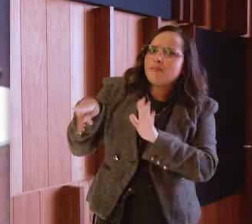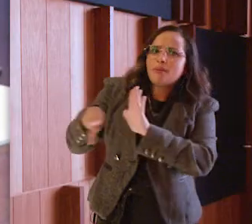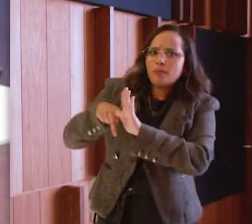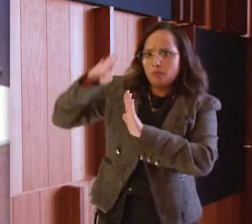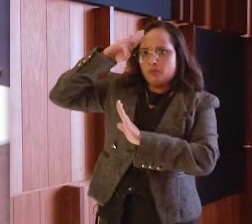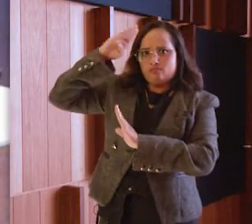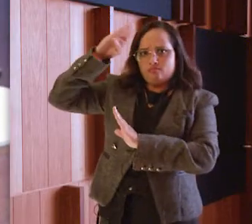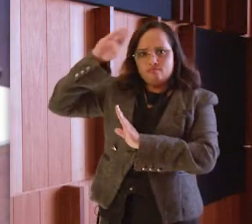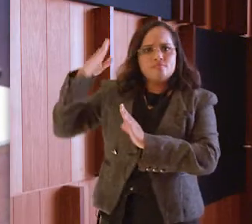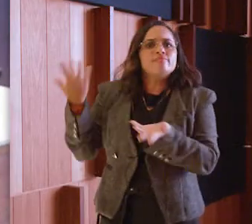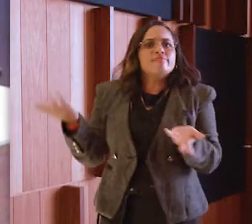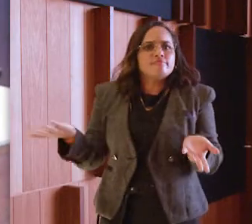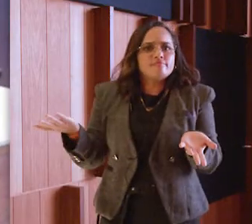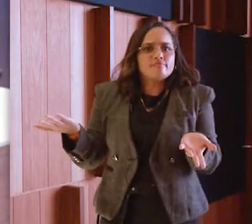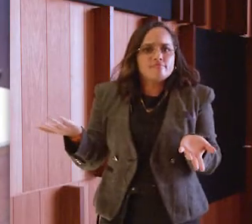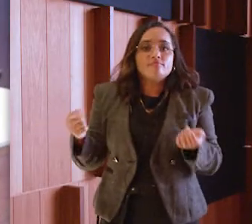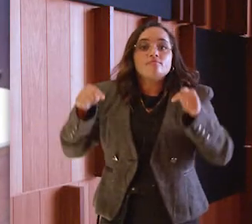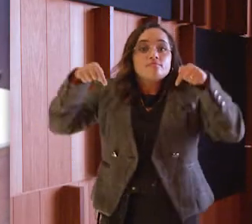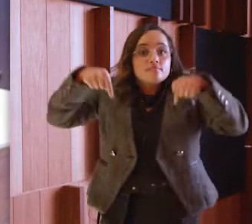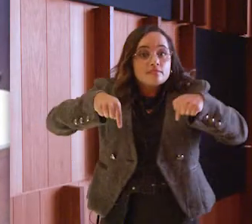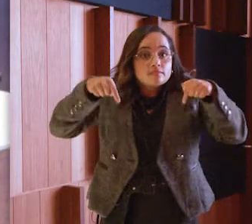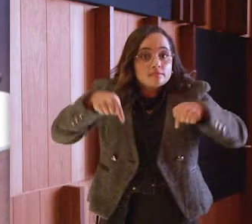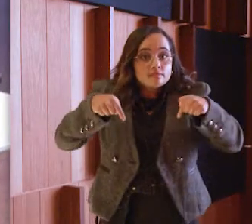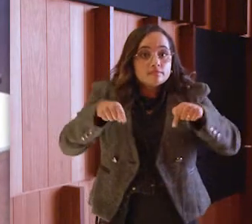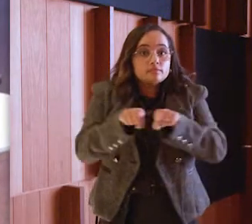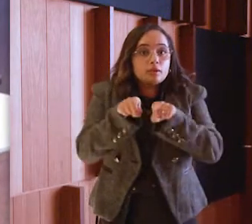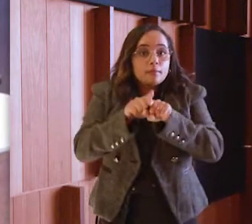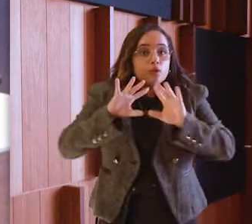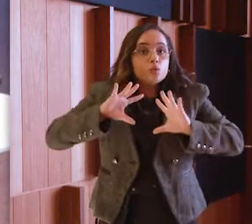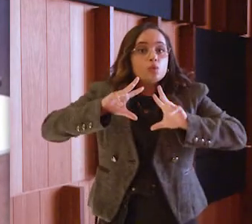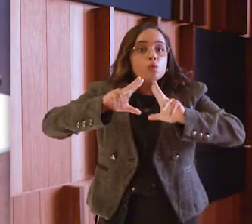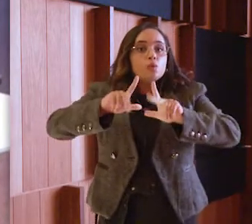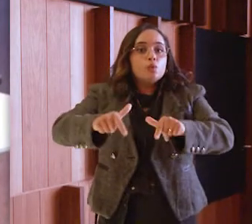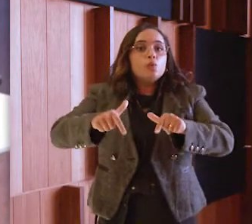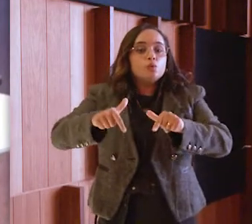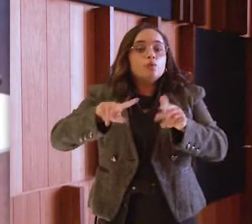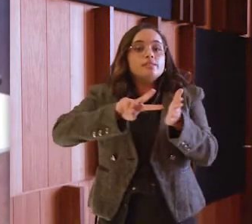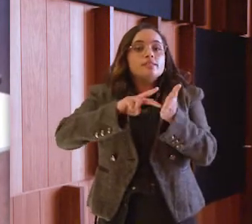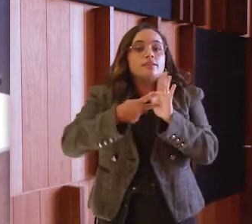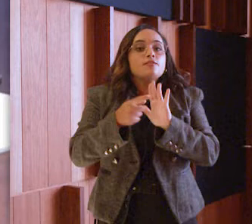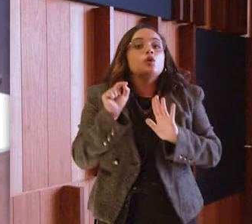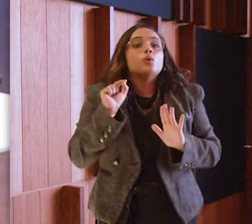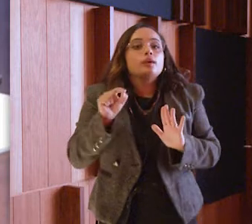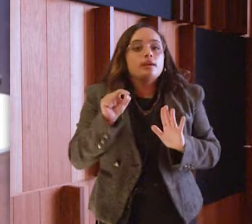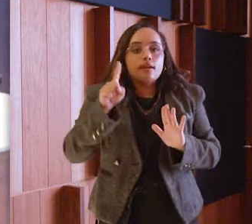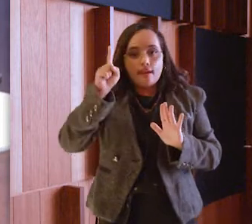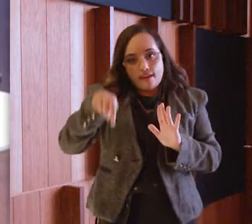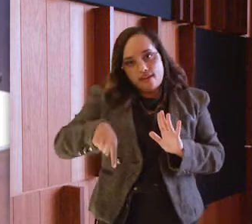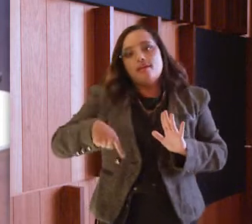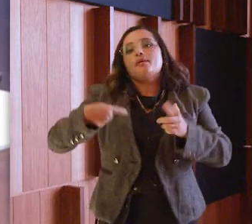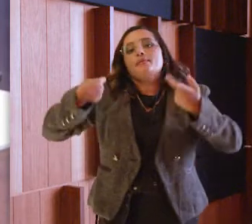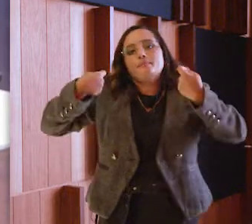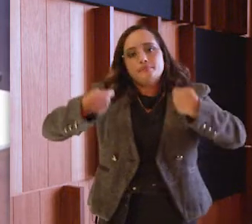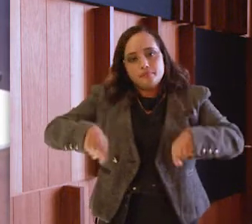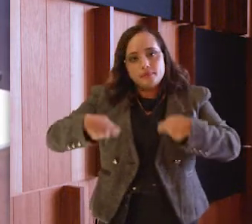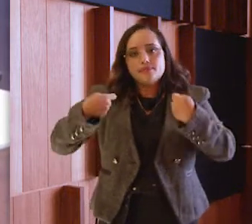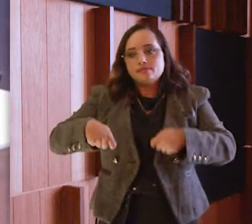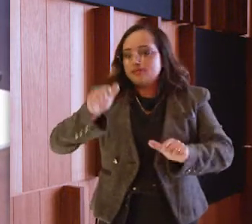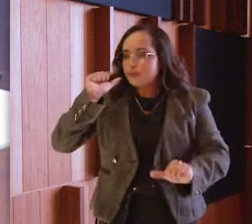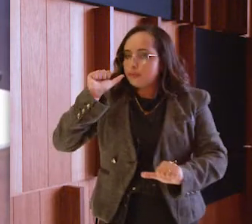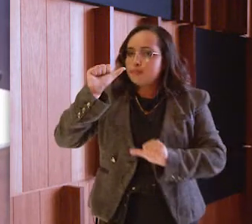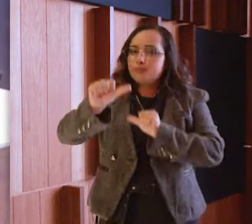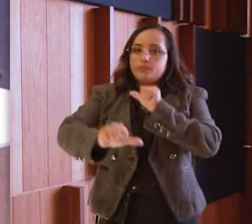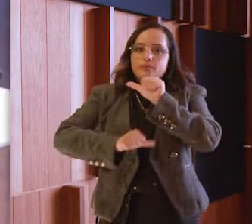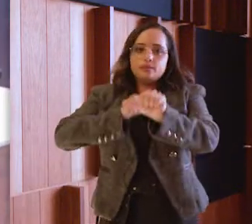GDP. So all of this is translated into a massive need for tax enforcement and tax collection everywhere in the world, and